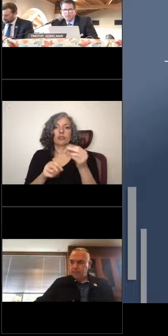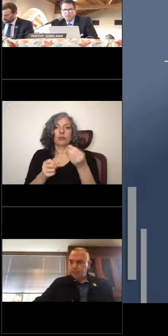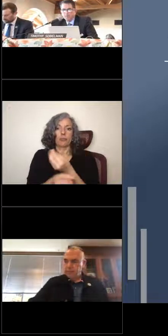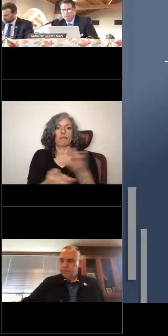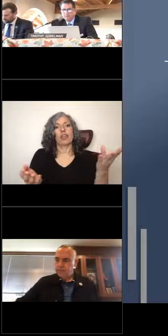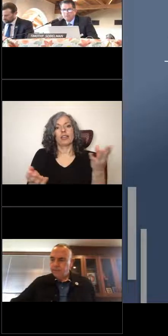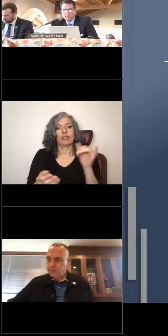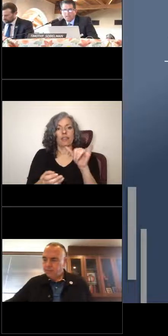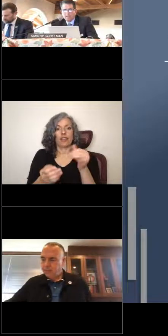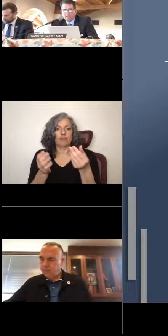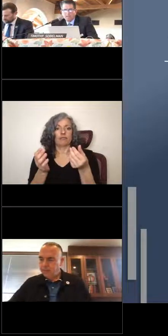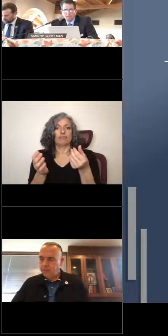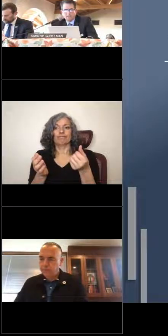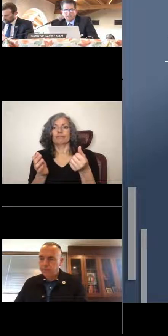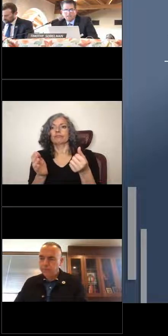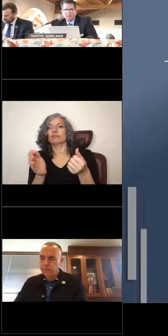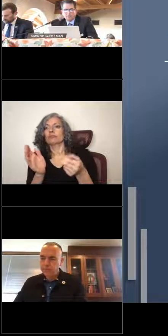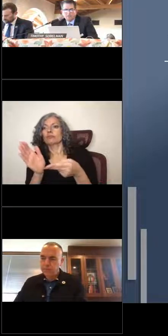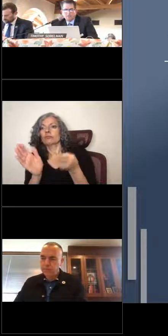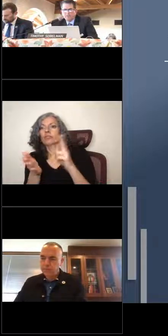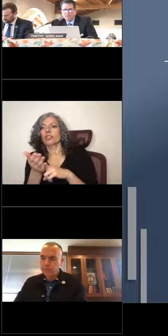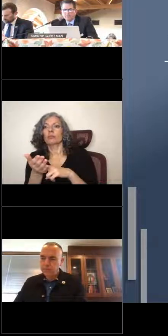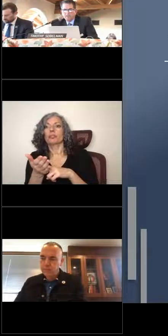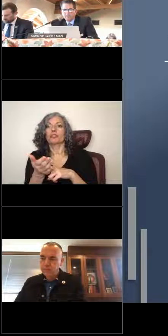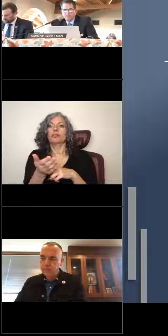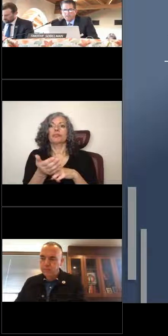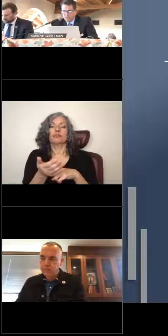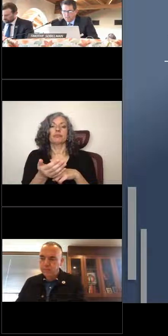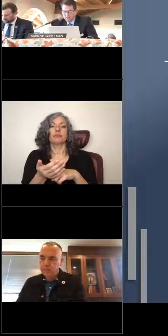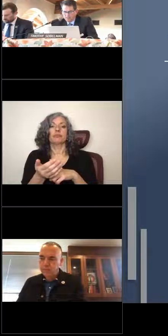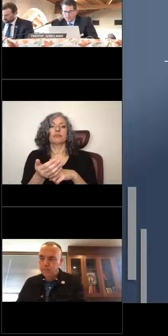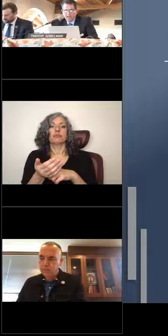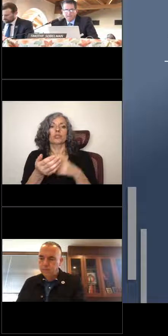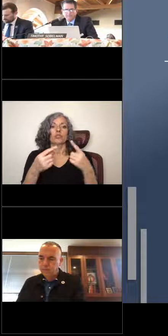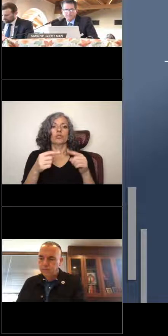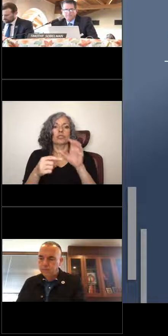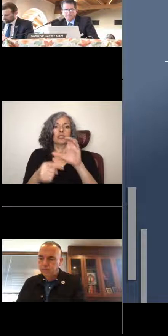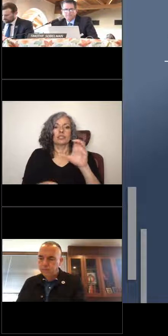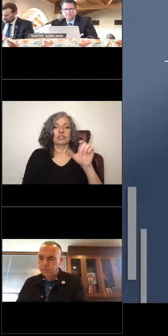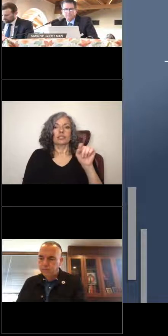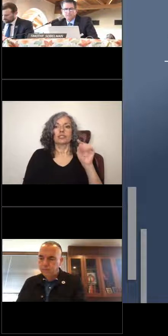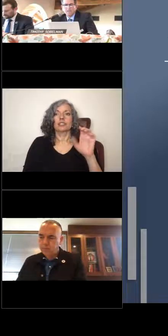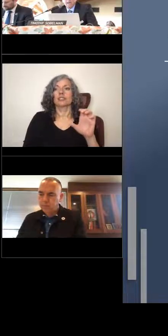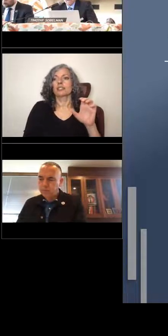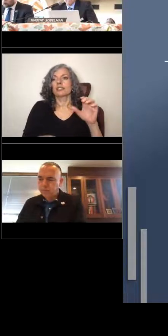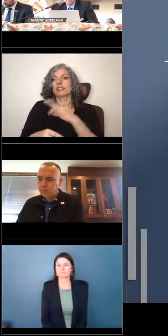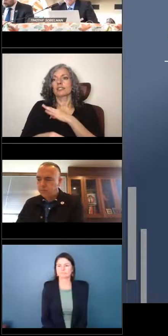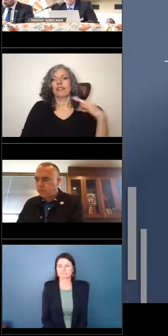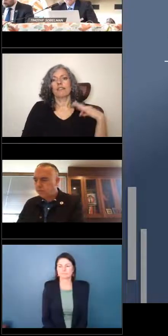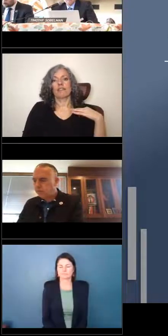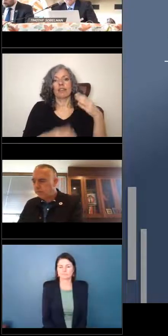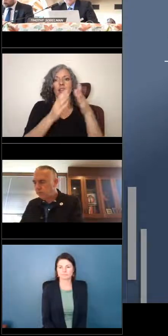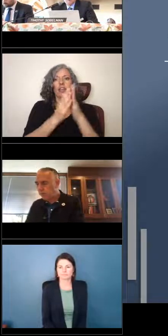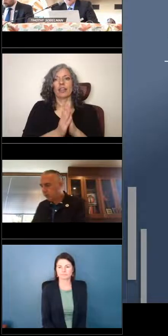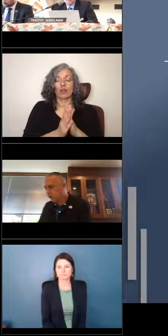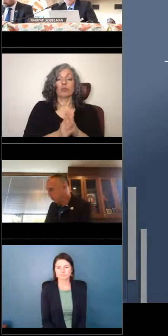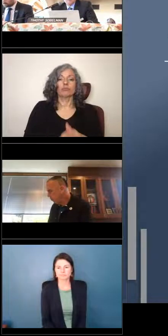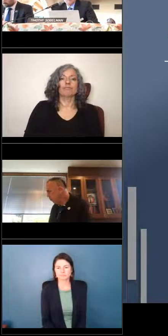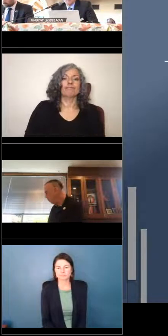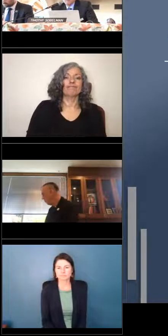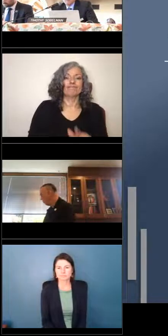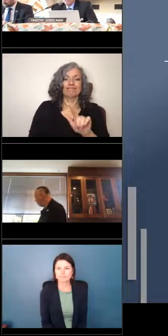document and briefed the commission last week. During the briefing, CTC staff asked that the